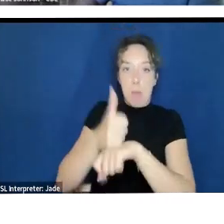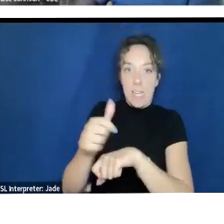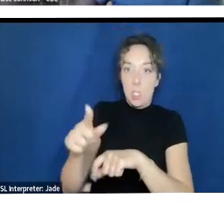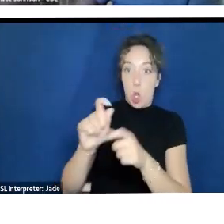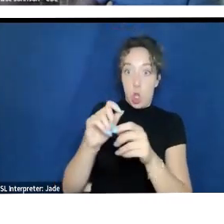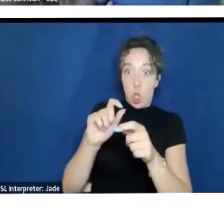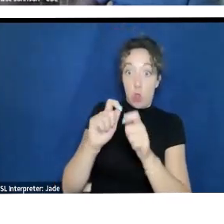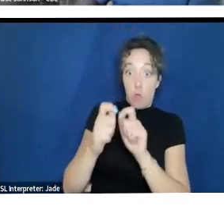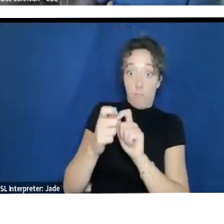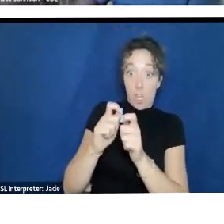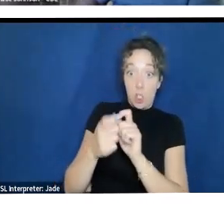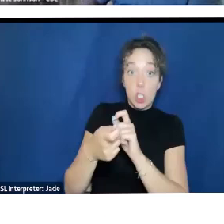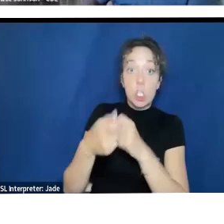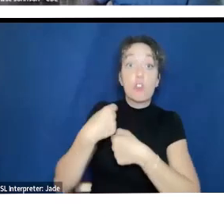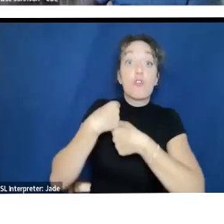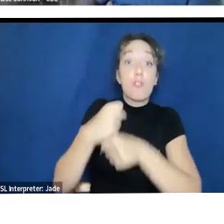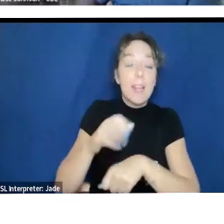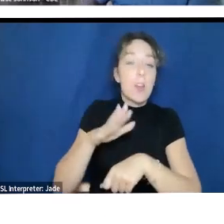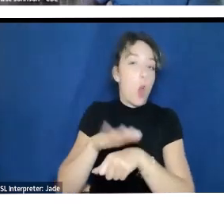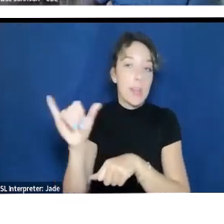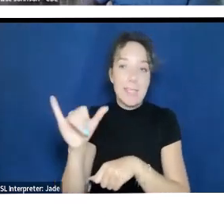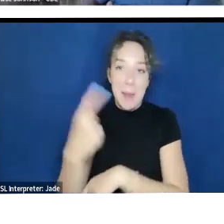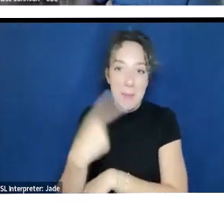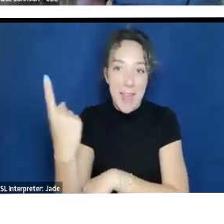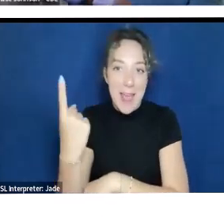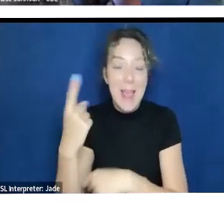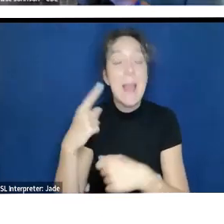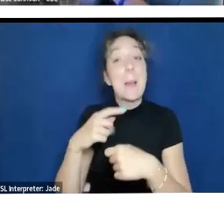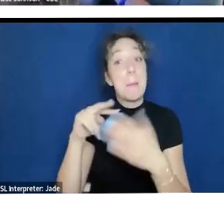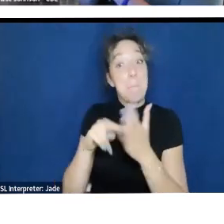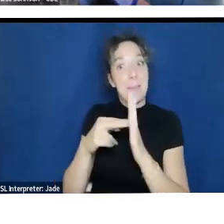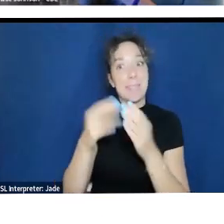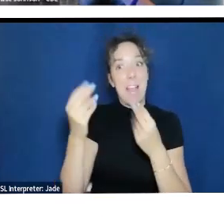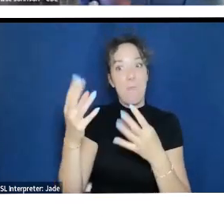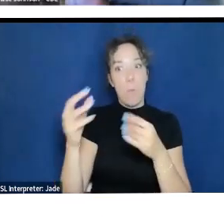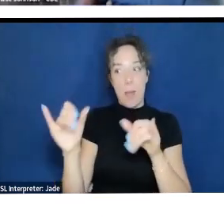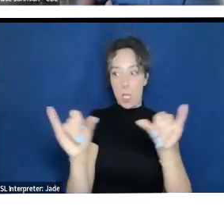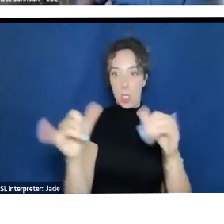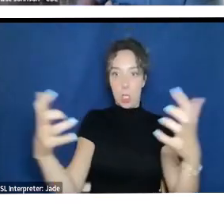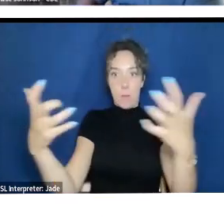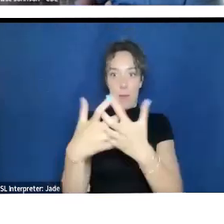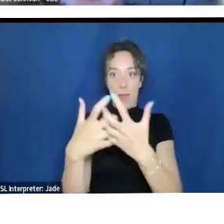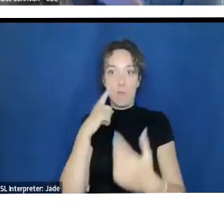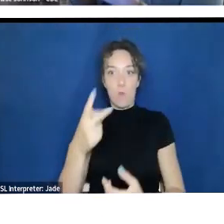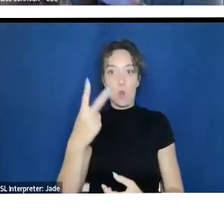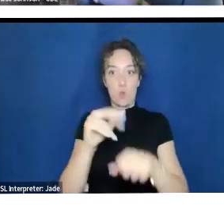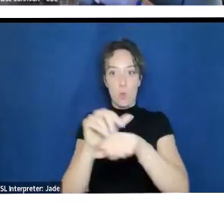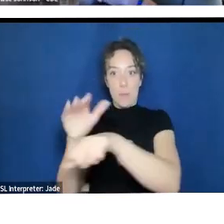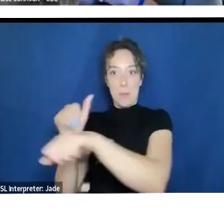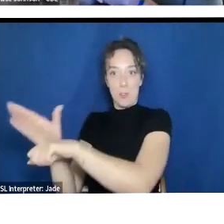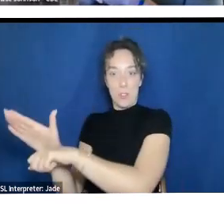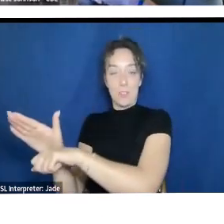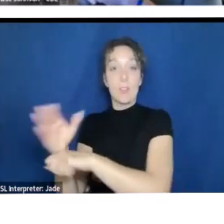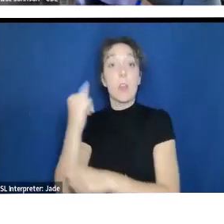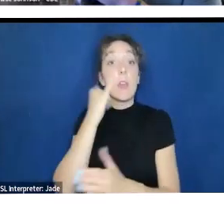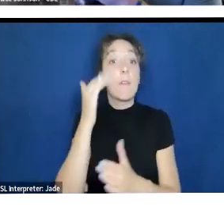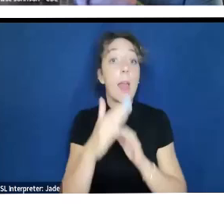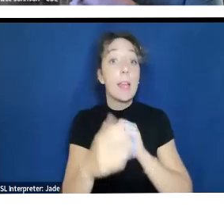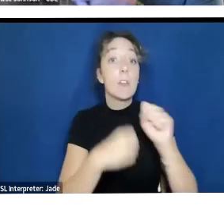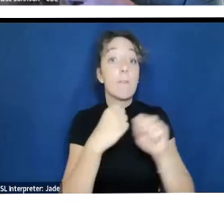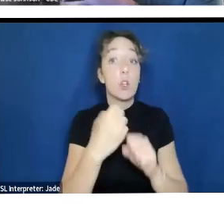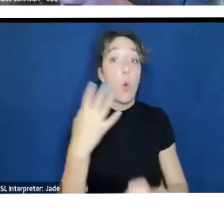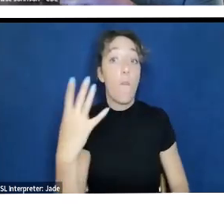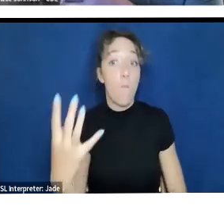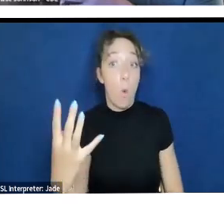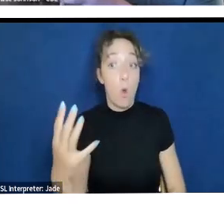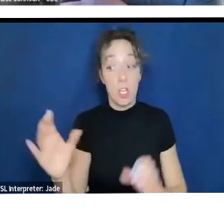created on the same day, so that the information is consistent between the two submissions. If end of year 4